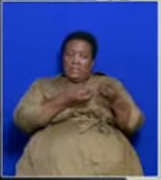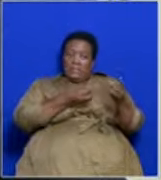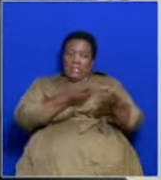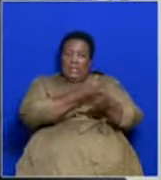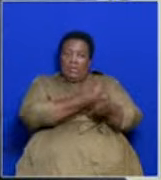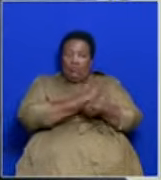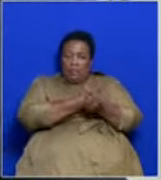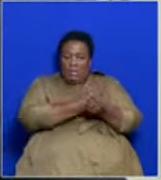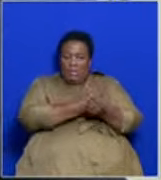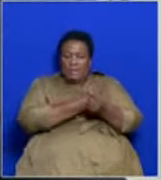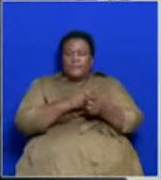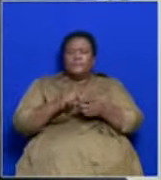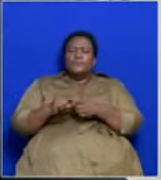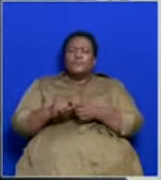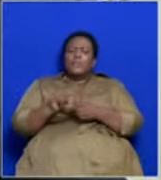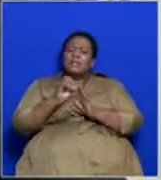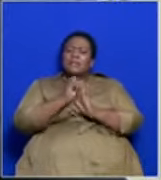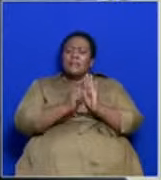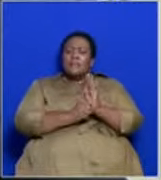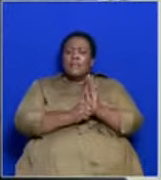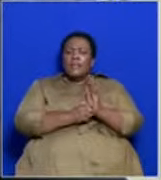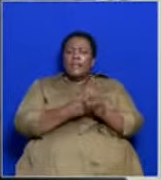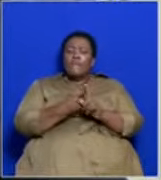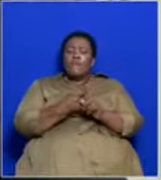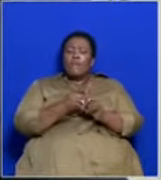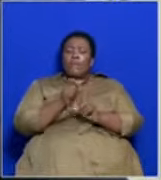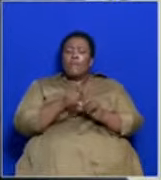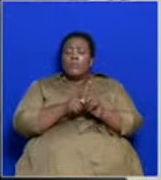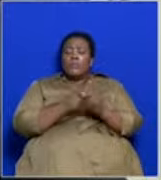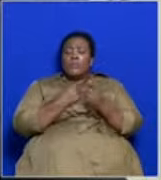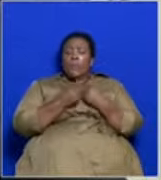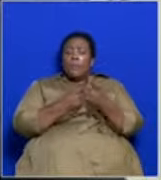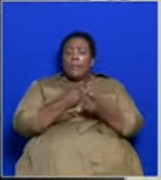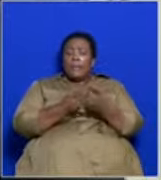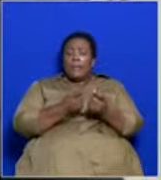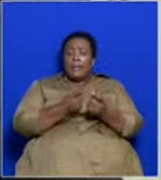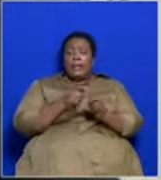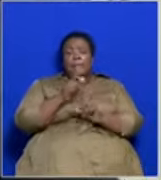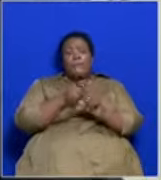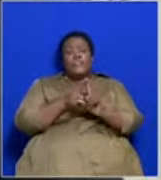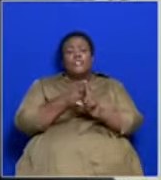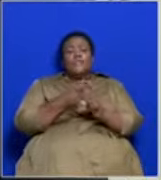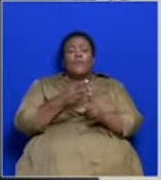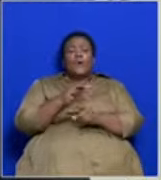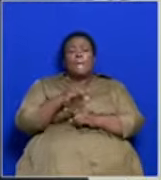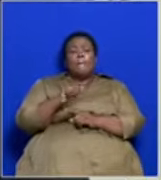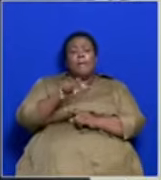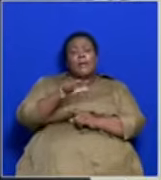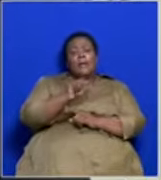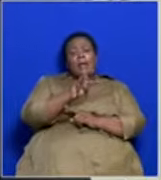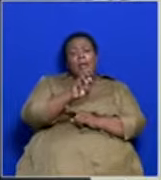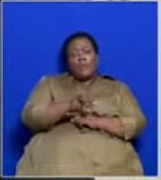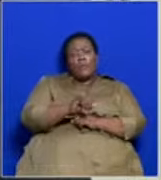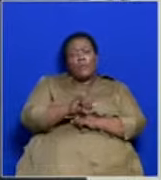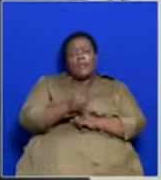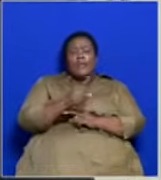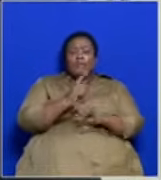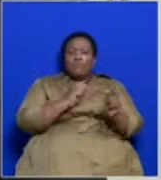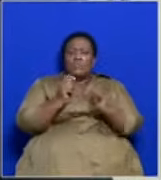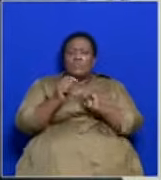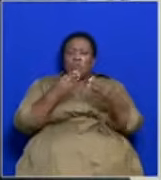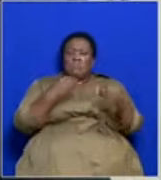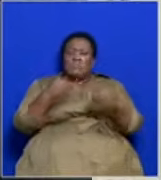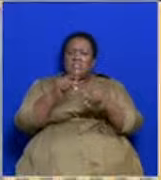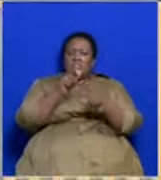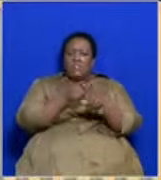from the complainant, a Malawian national and transport businessman revealed that he was hired by a